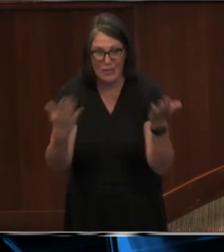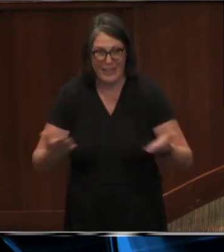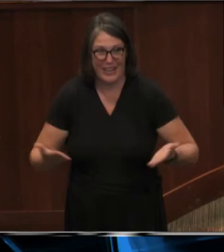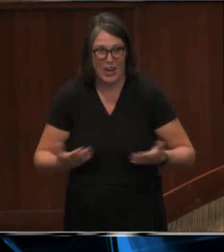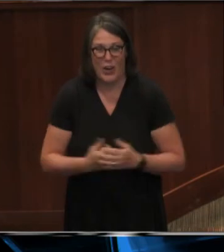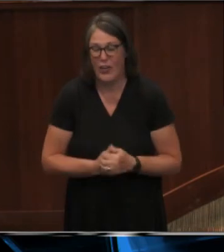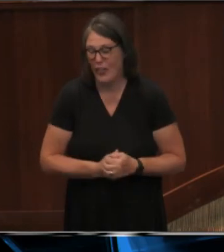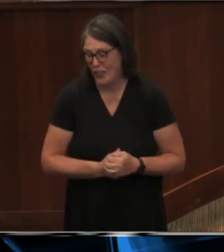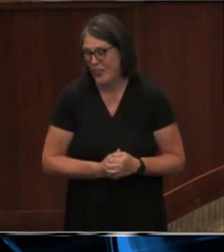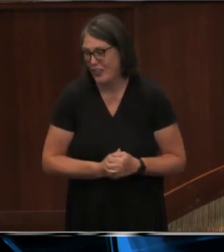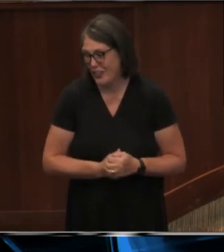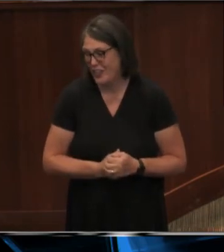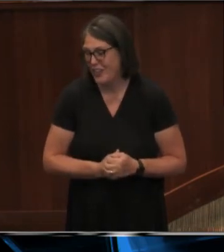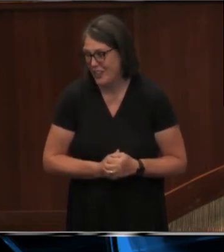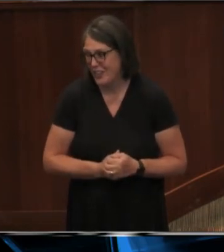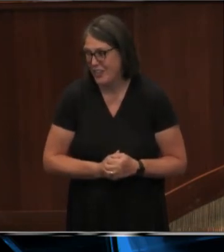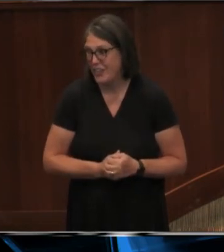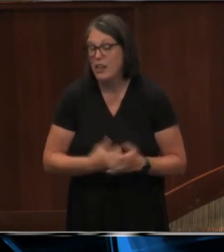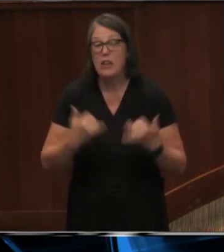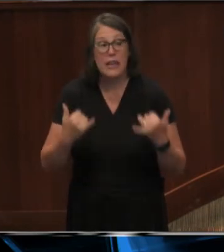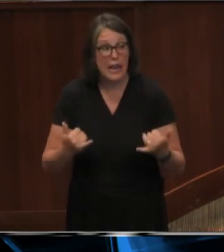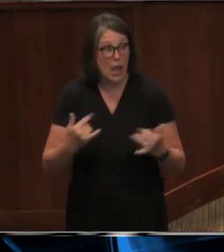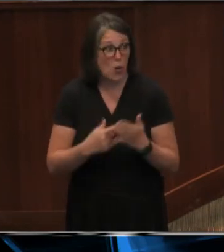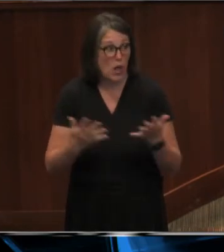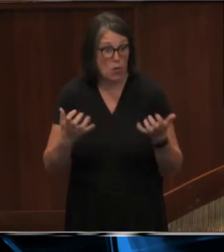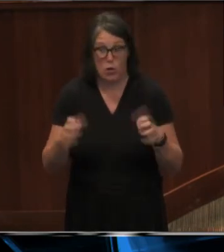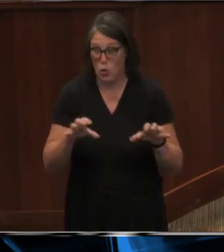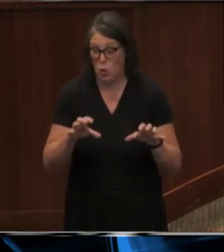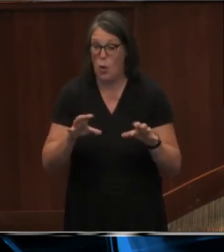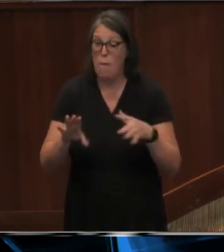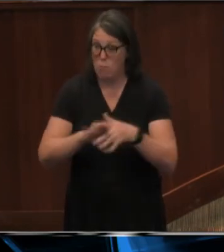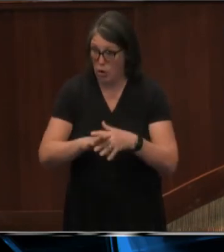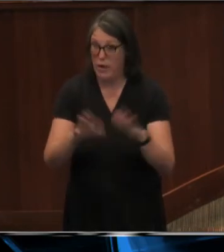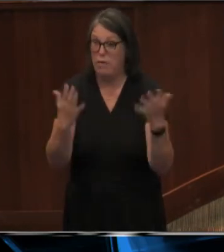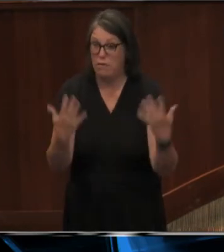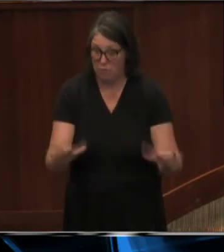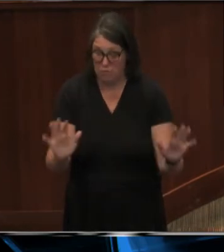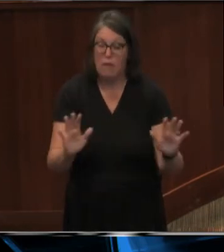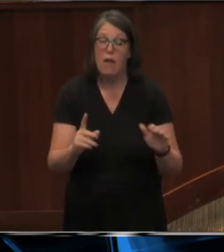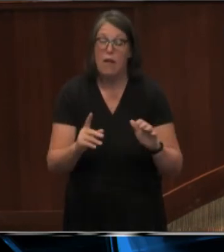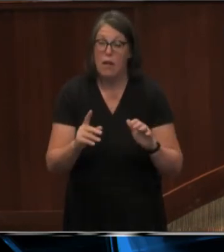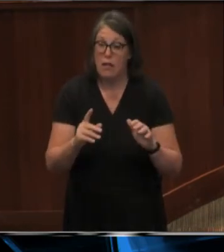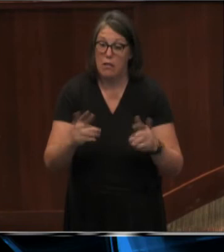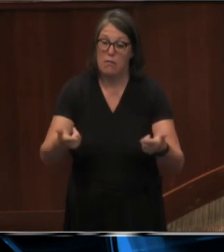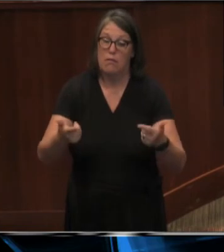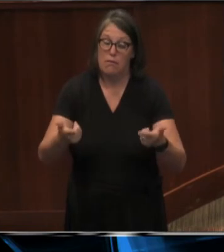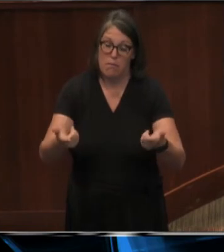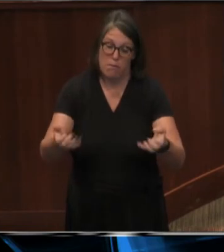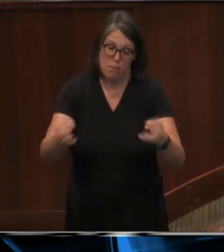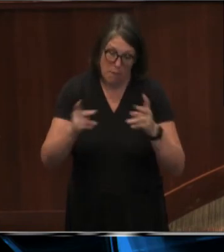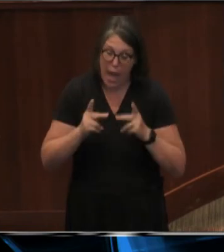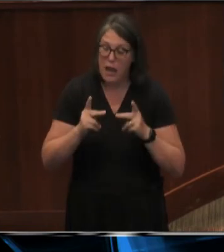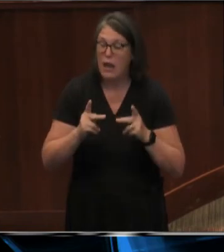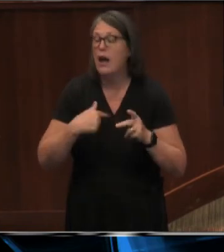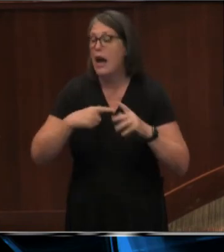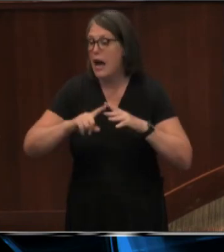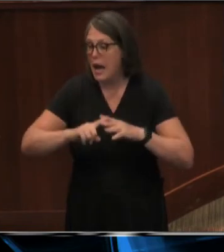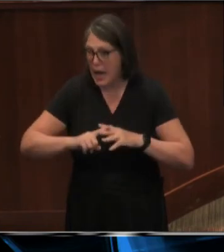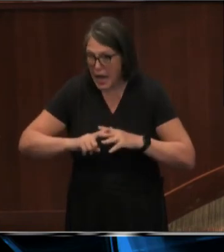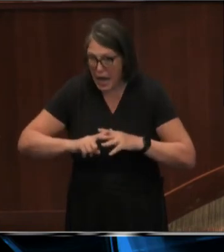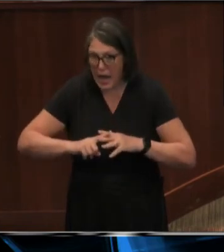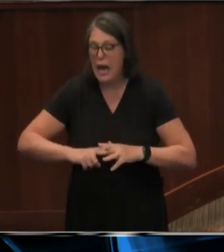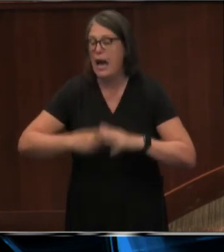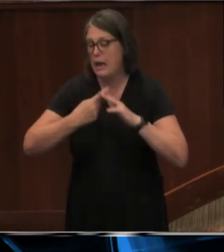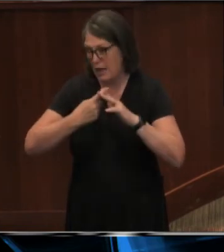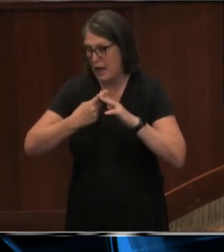here. Here's what I'd like to do when we come back is, first of all, I began this meeting by commending the two of you who took